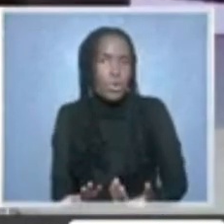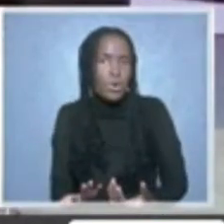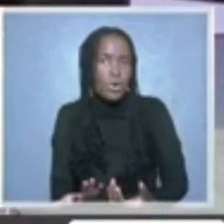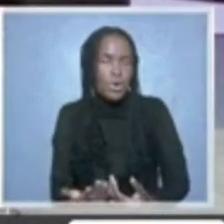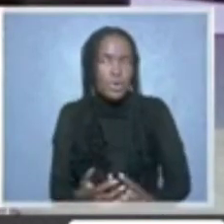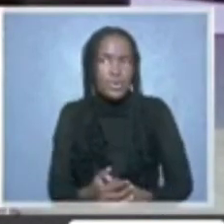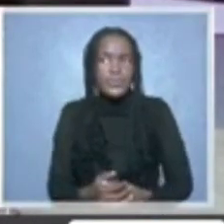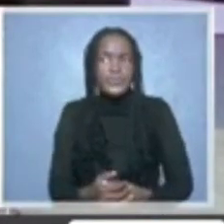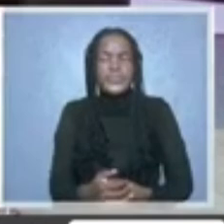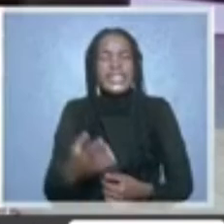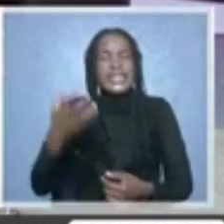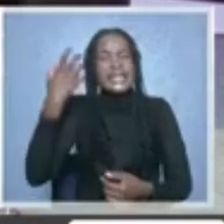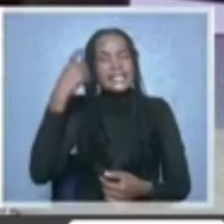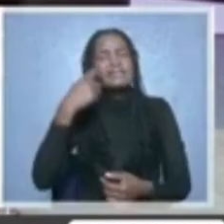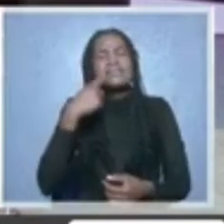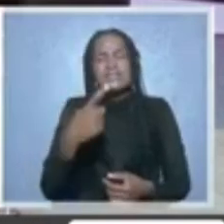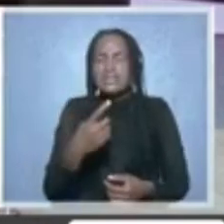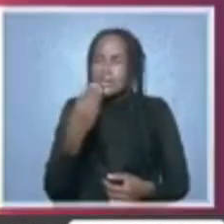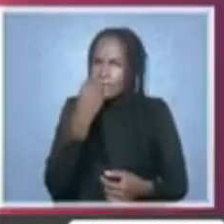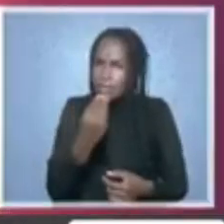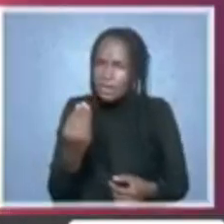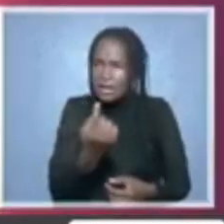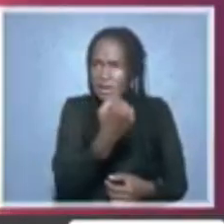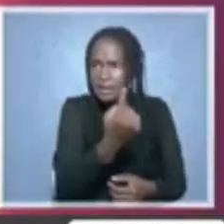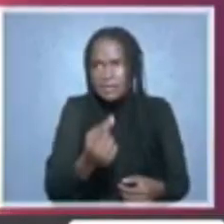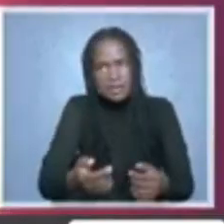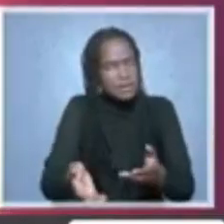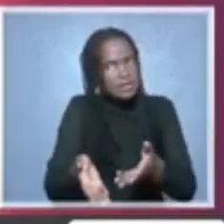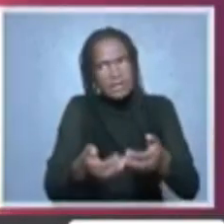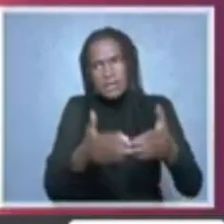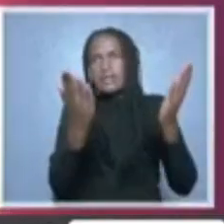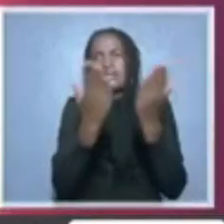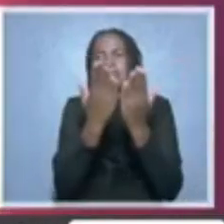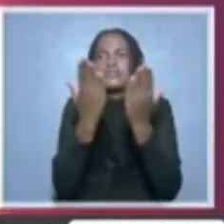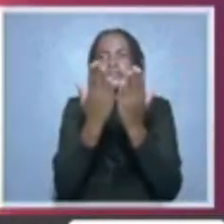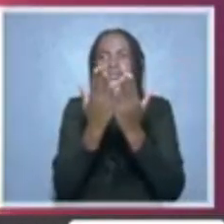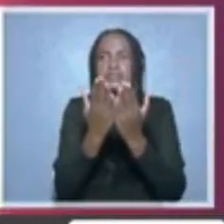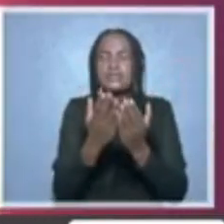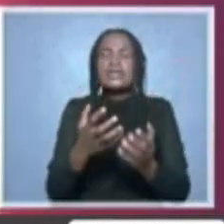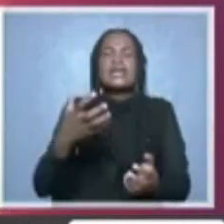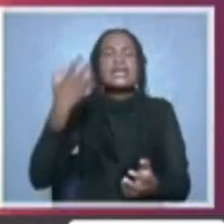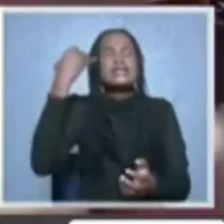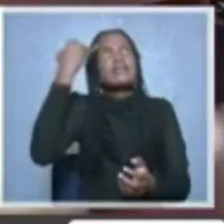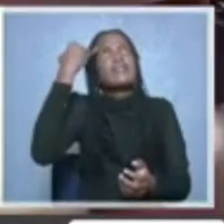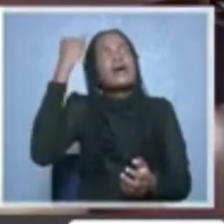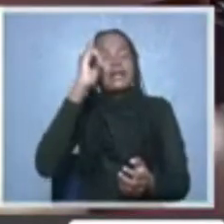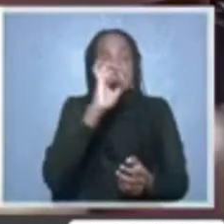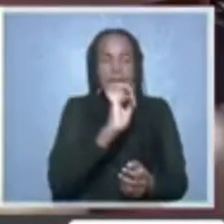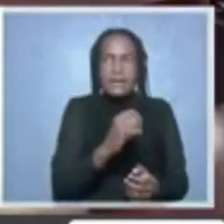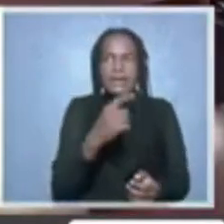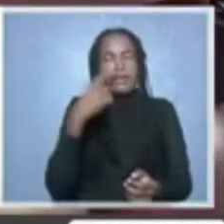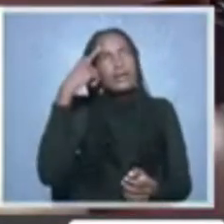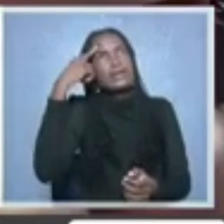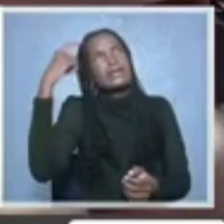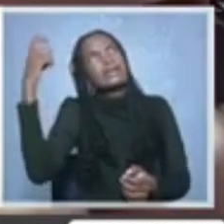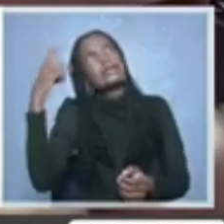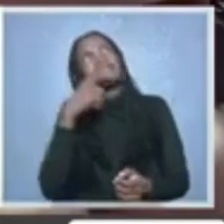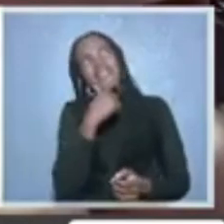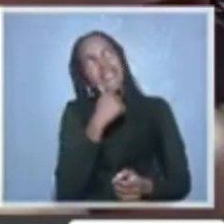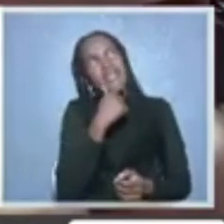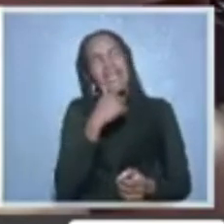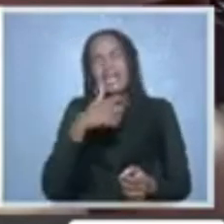every kid in this country must go to school. He had a dream that we should be sitting here enjoying the freedom.